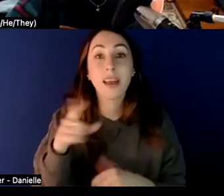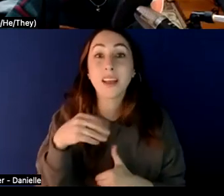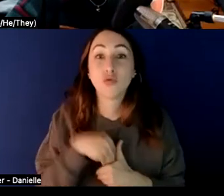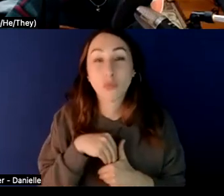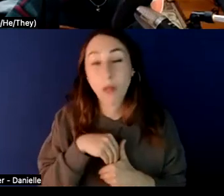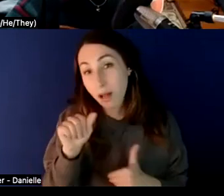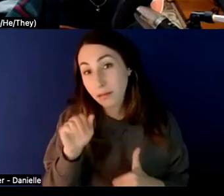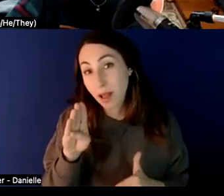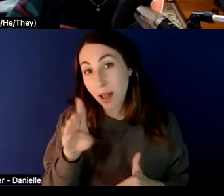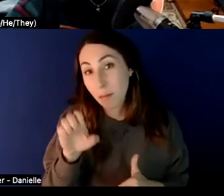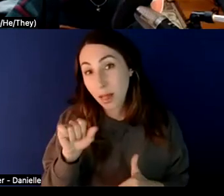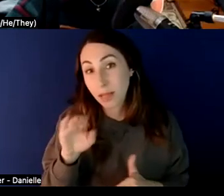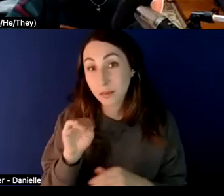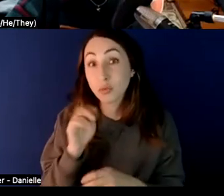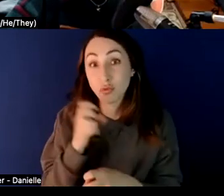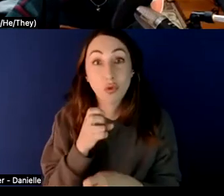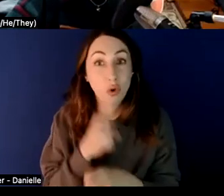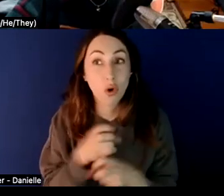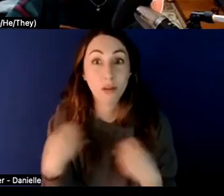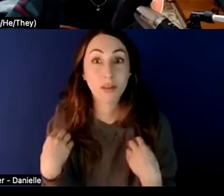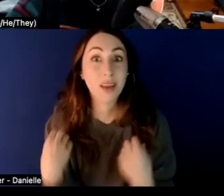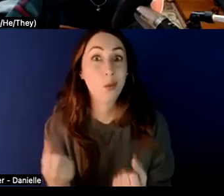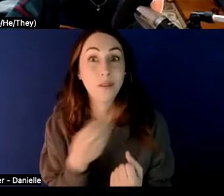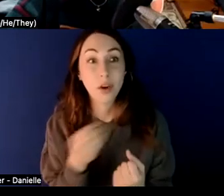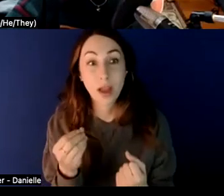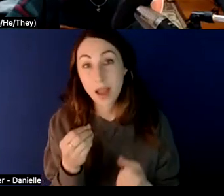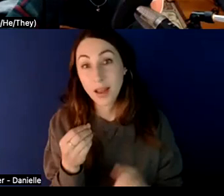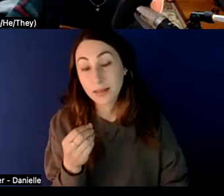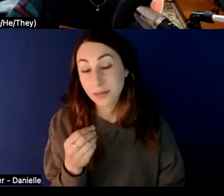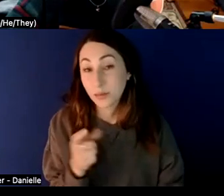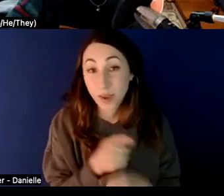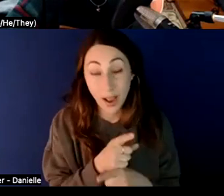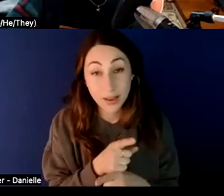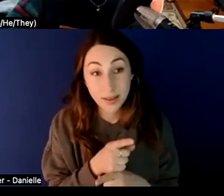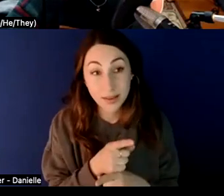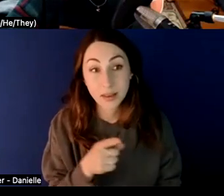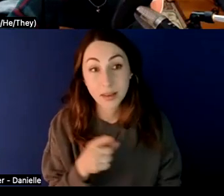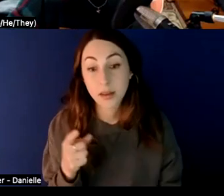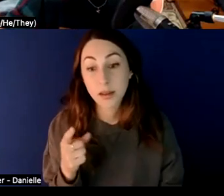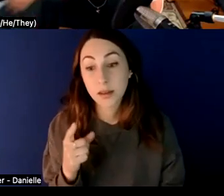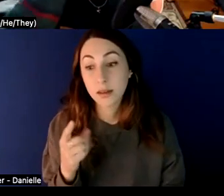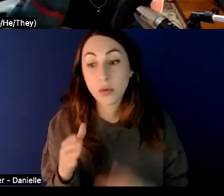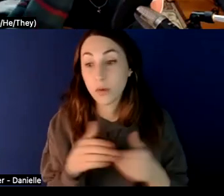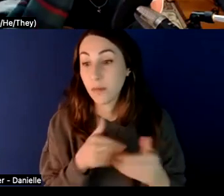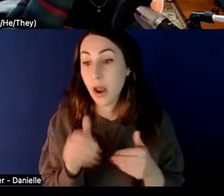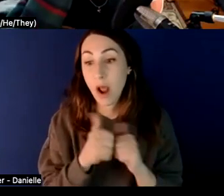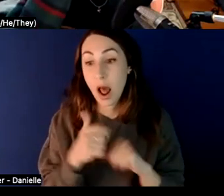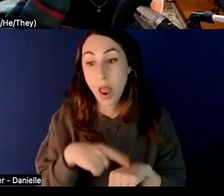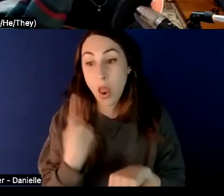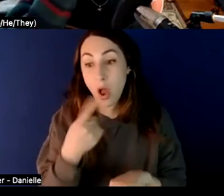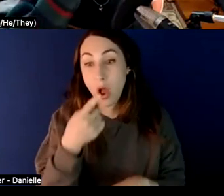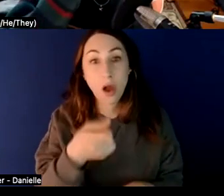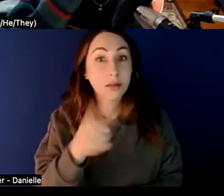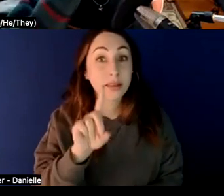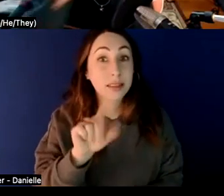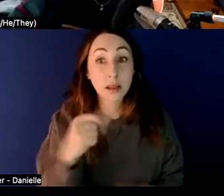really hard to really get over. And it really is, because no matter how long you've been disabled, if it's been